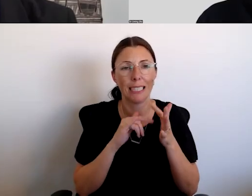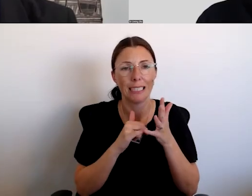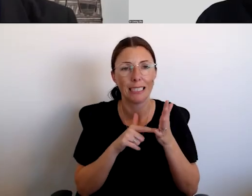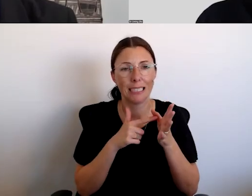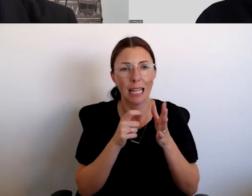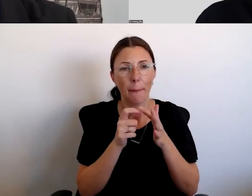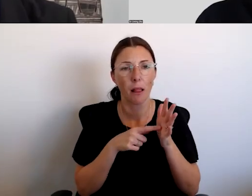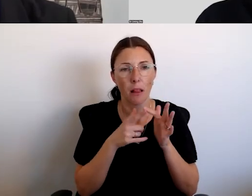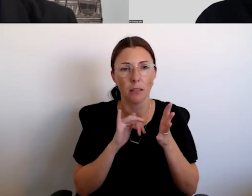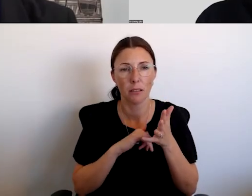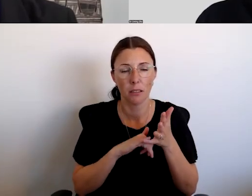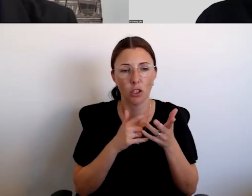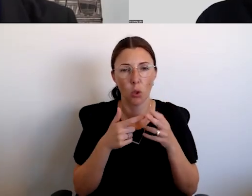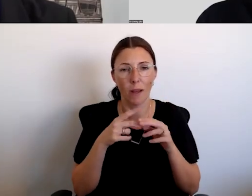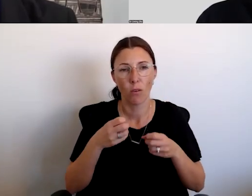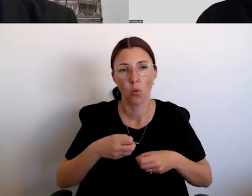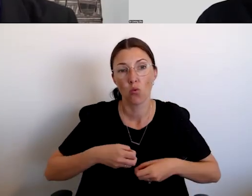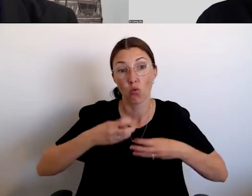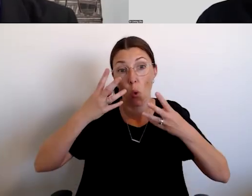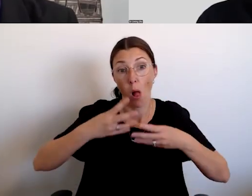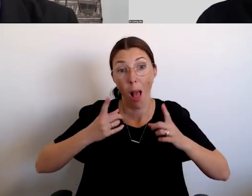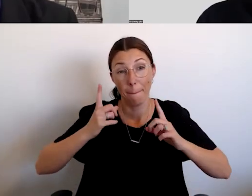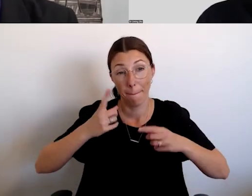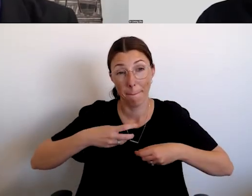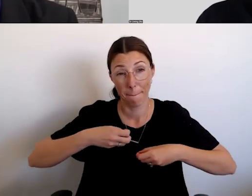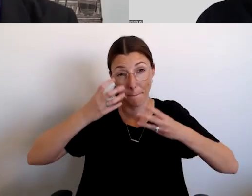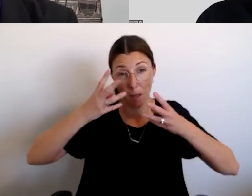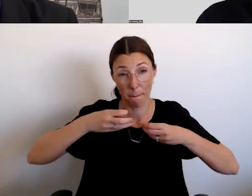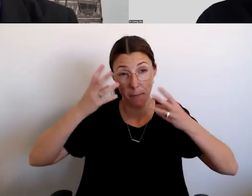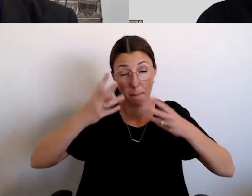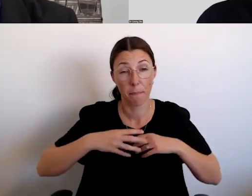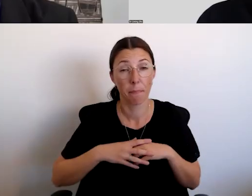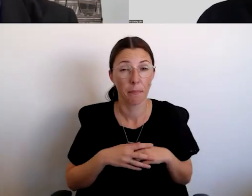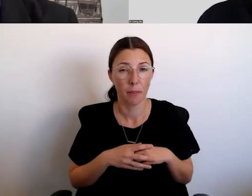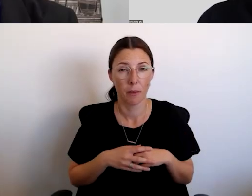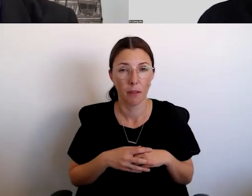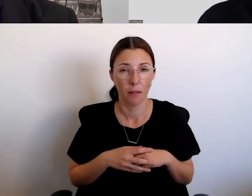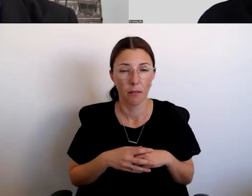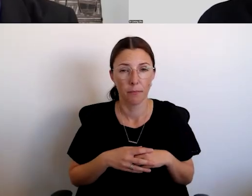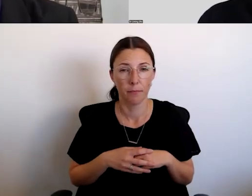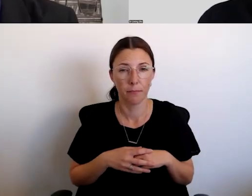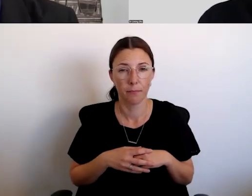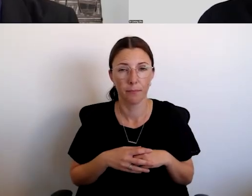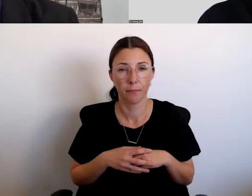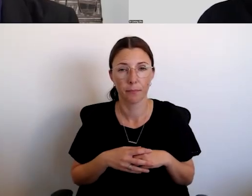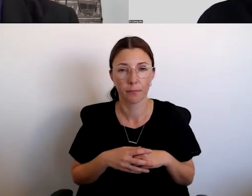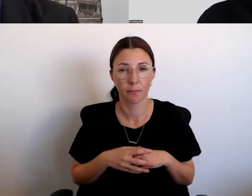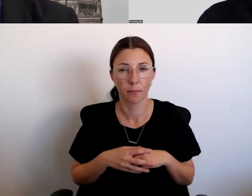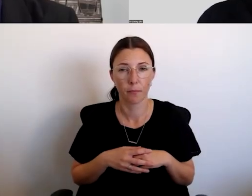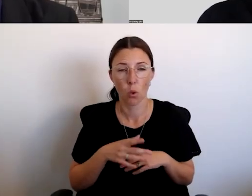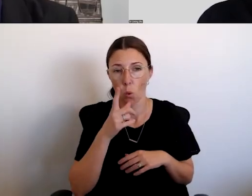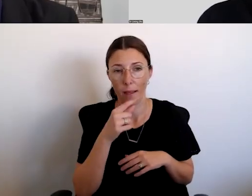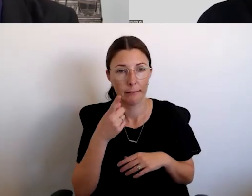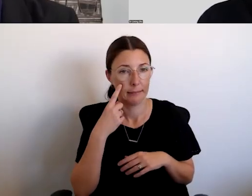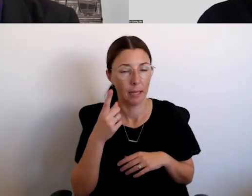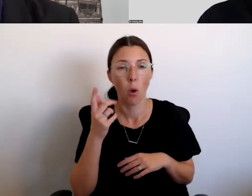just scroll back up through, you should be able to spot those. But when we put this, when we link